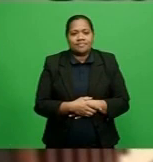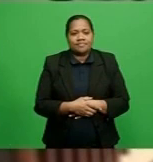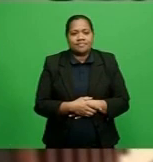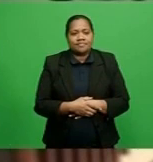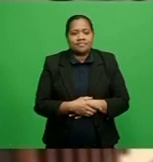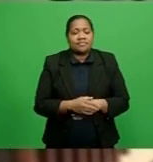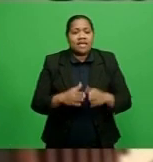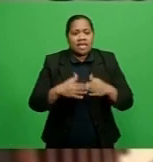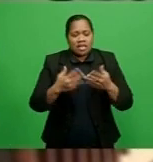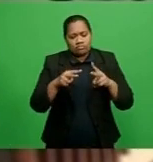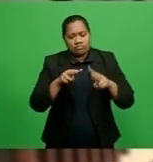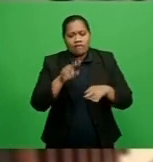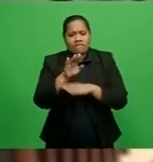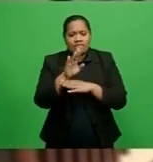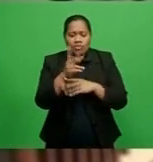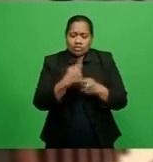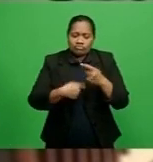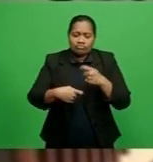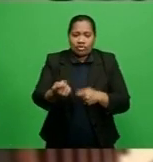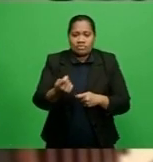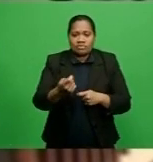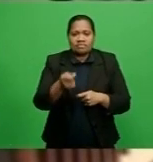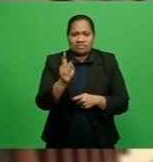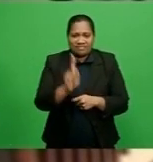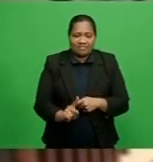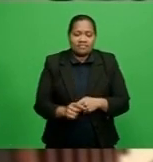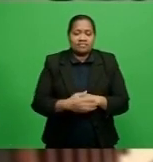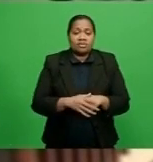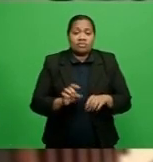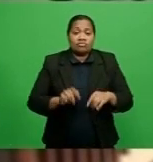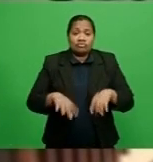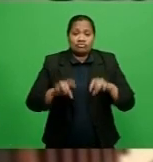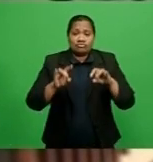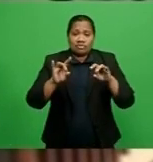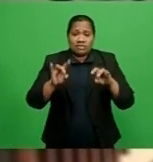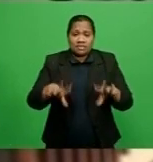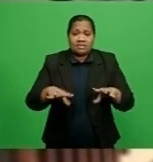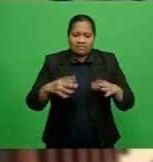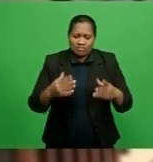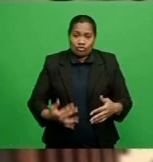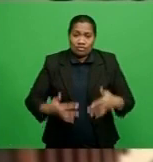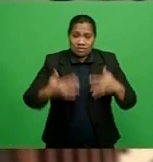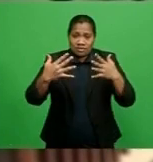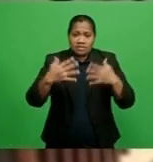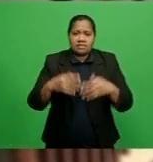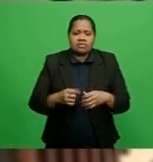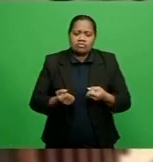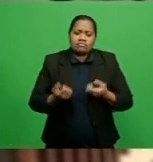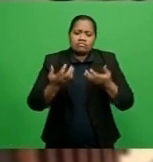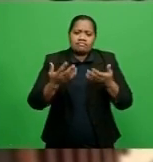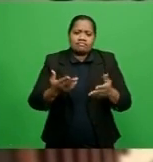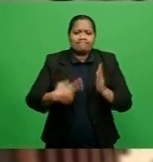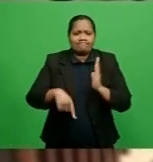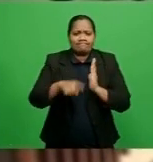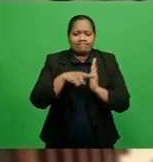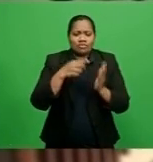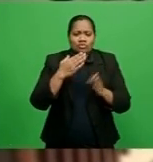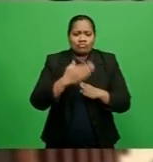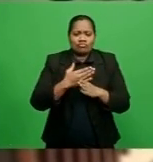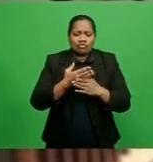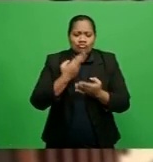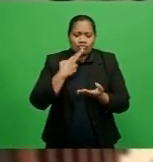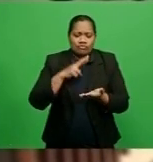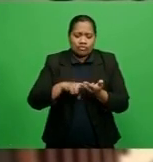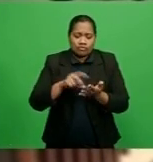foreign exchange market today. The Australian Bureau of Statistics released a positive jobs report for July earlier today.